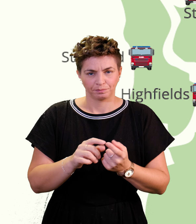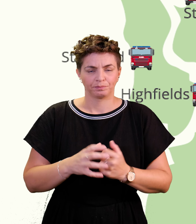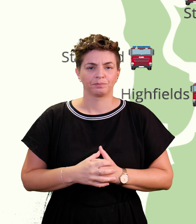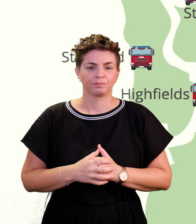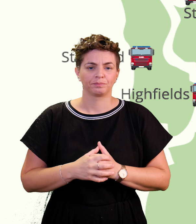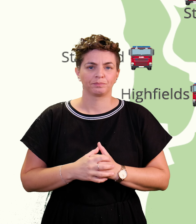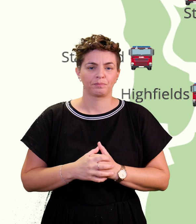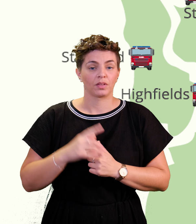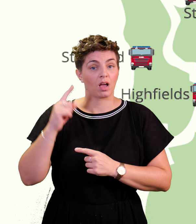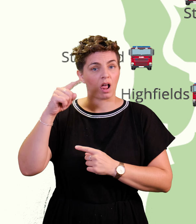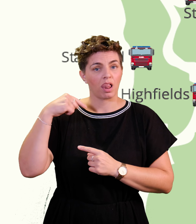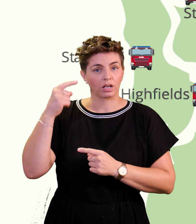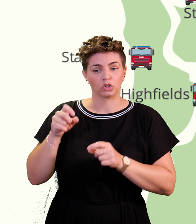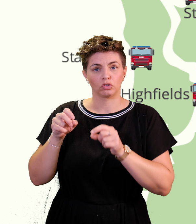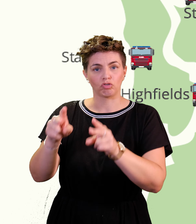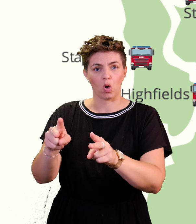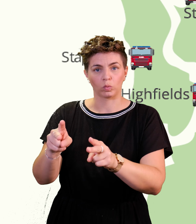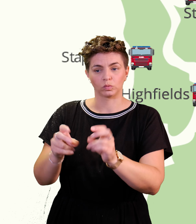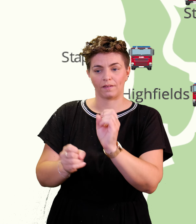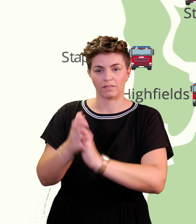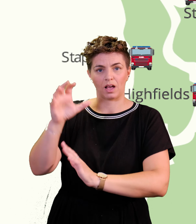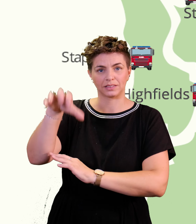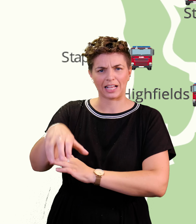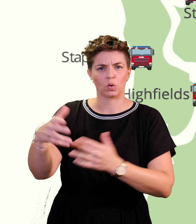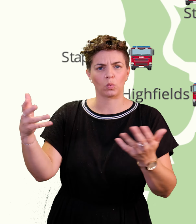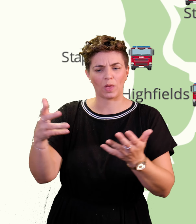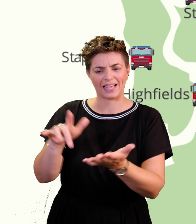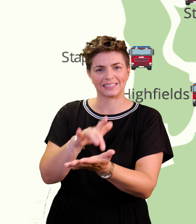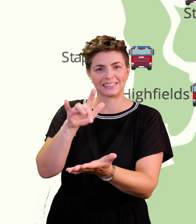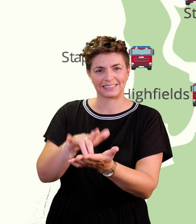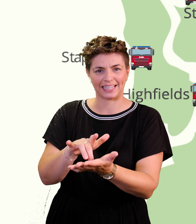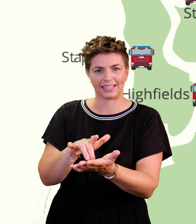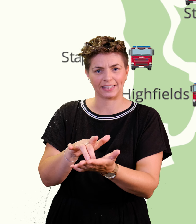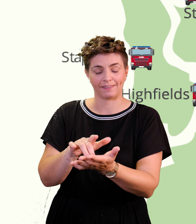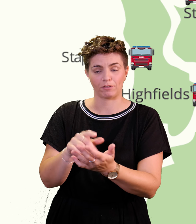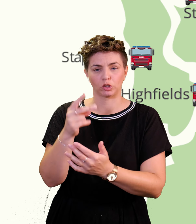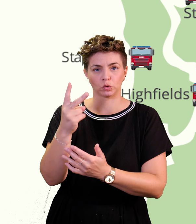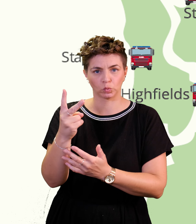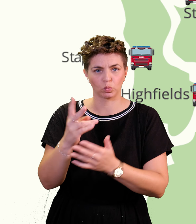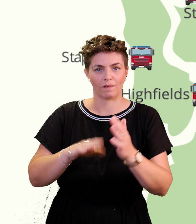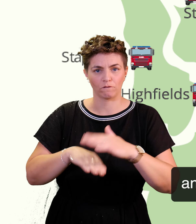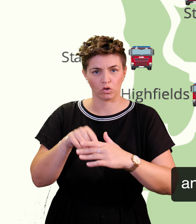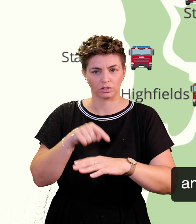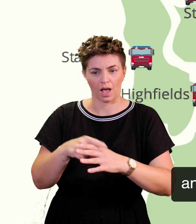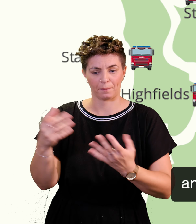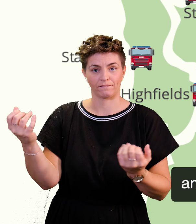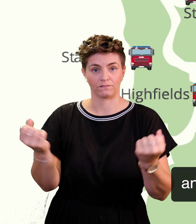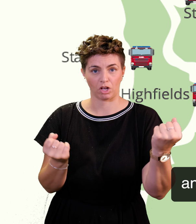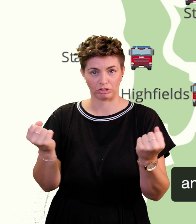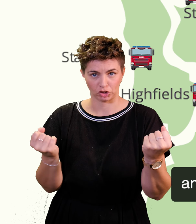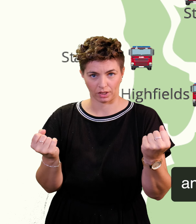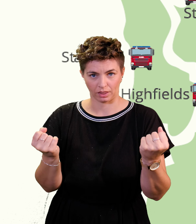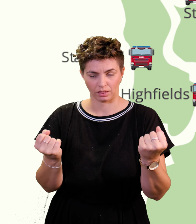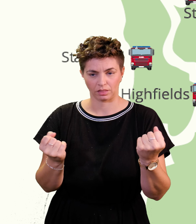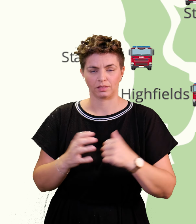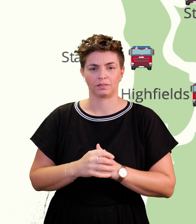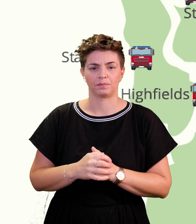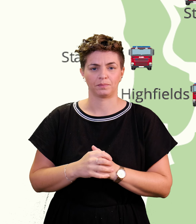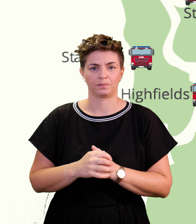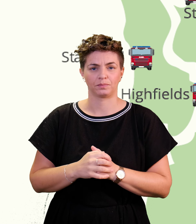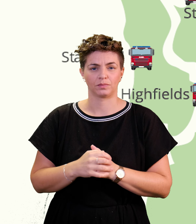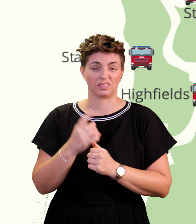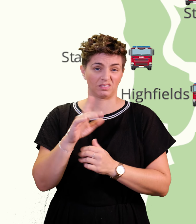At our London Road station in the city, we currently have two whole time fire engines. And I previously said one whole time fire